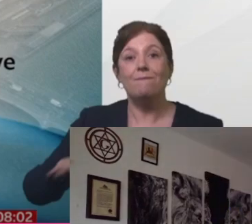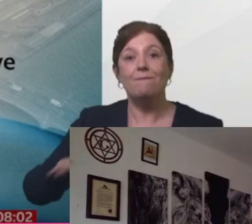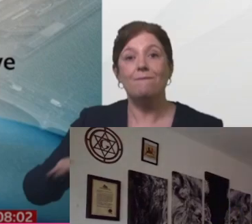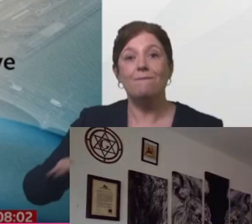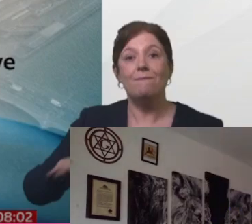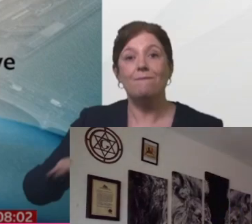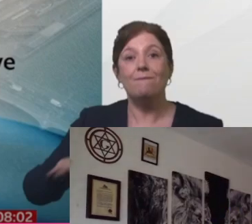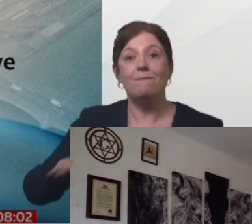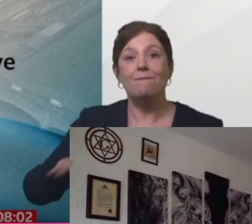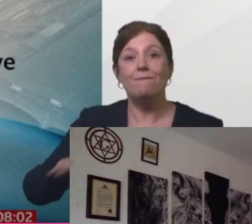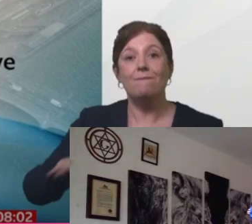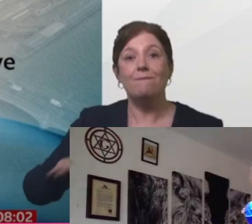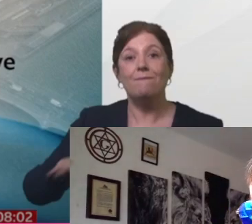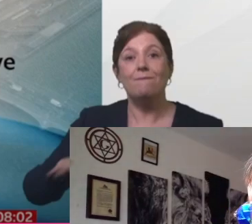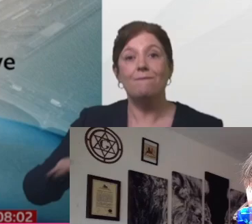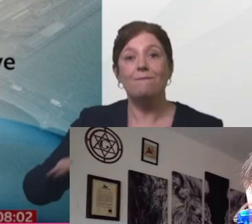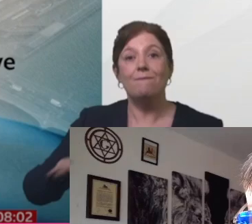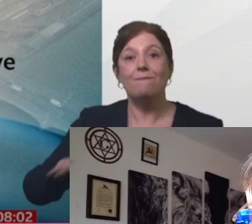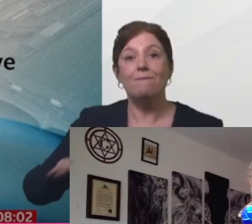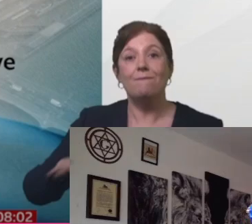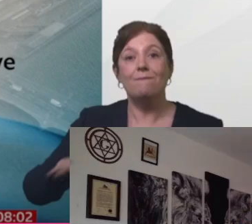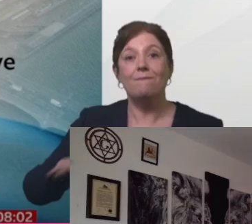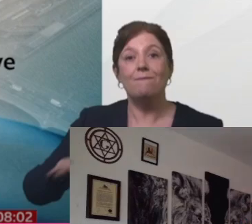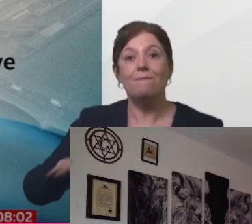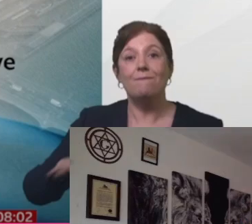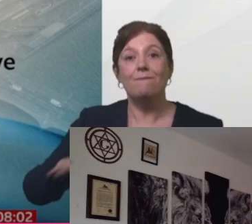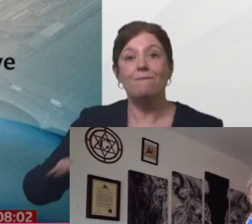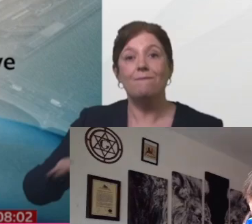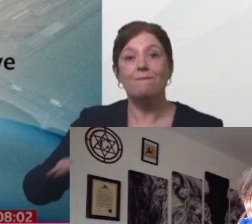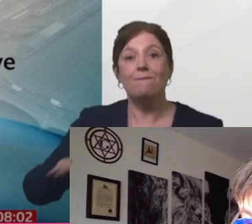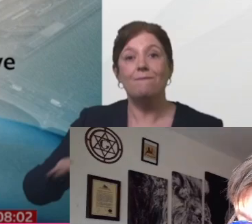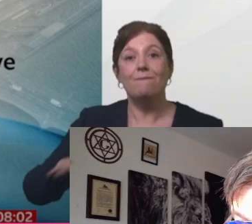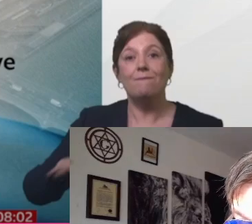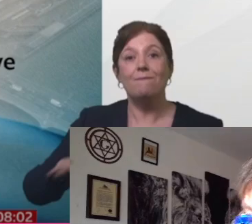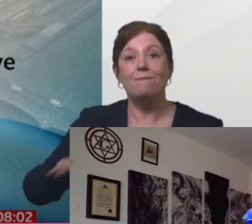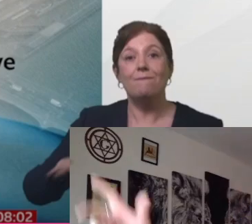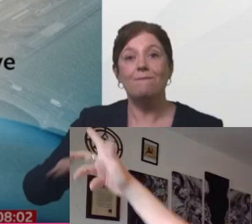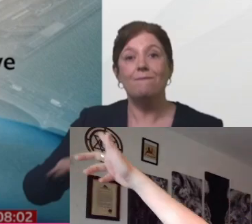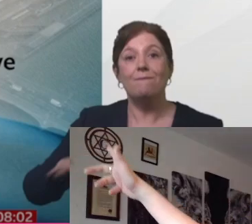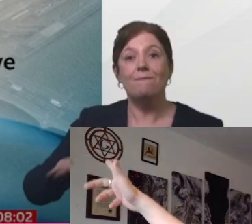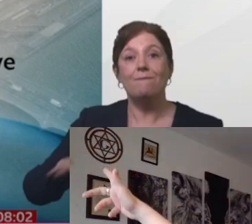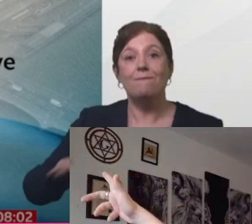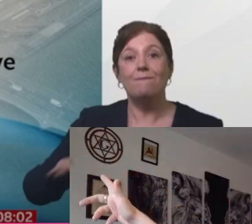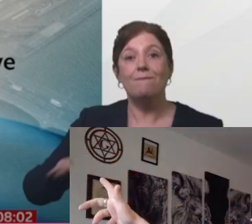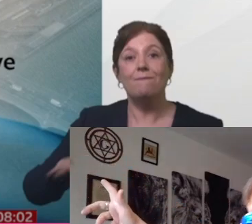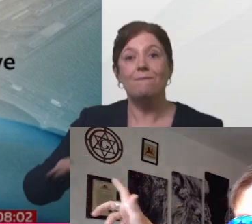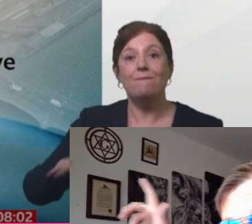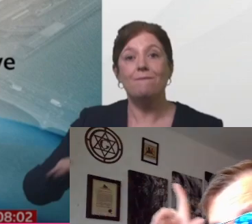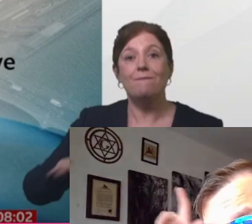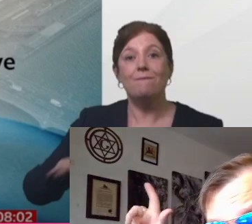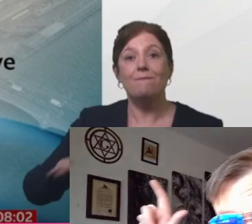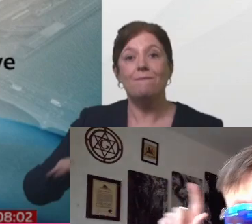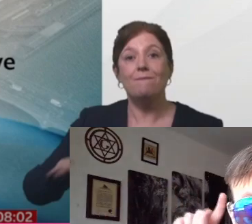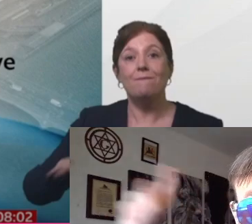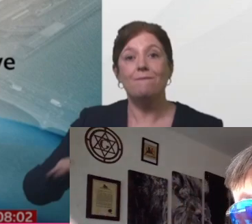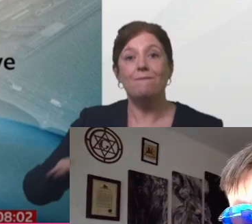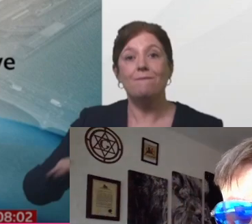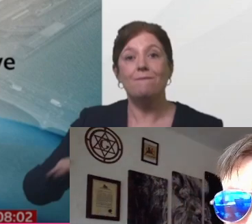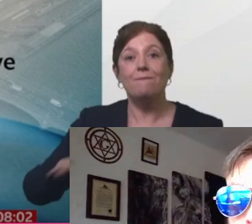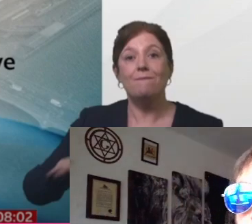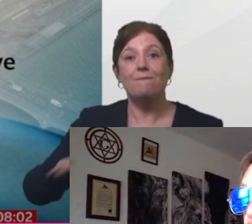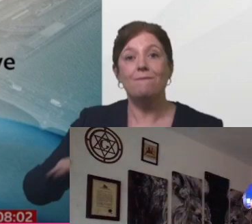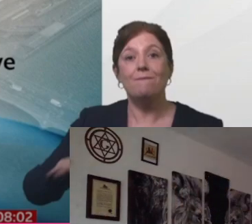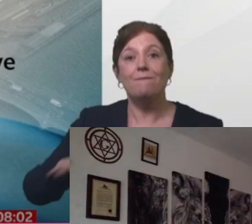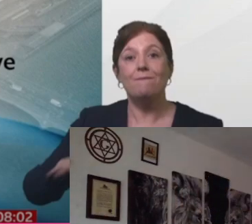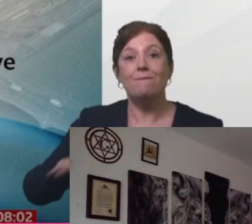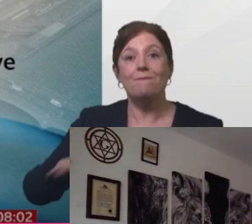Charade. Bullcrap. And at least get to the stage where these fucking well-educated fucking pigs at